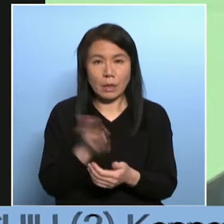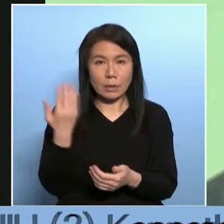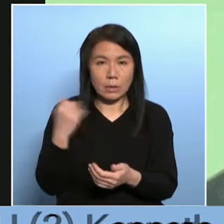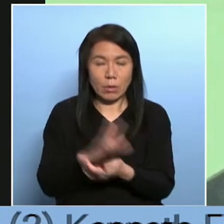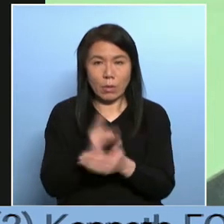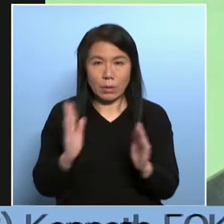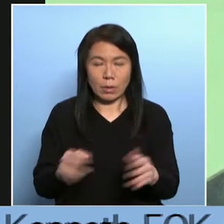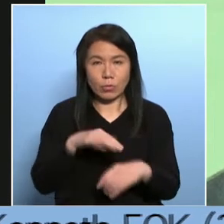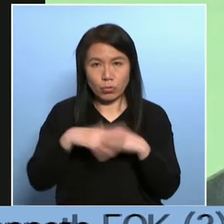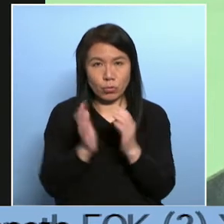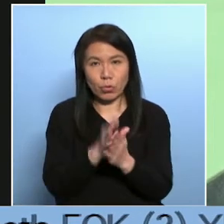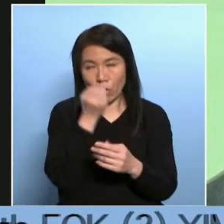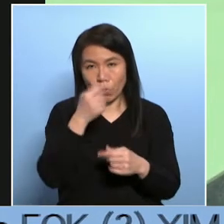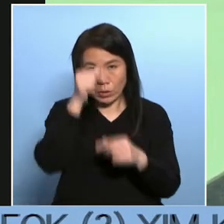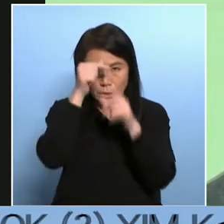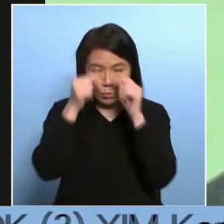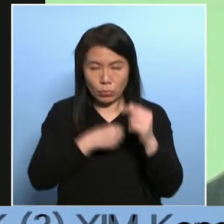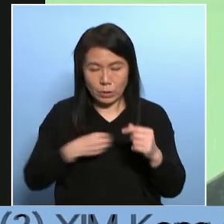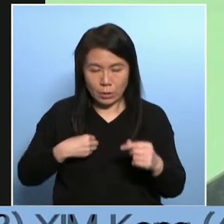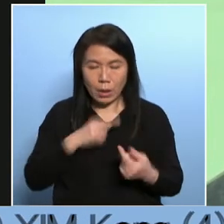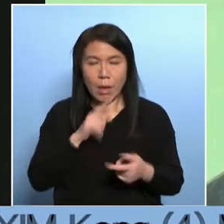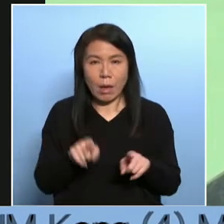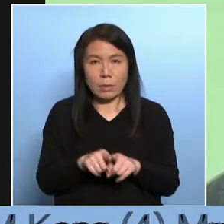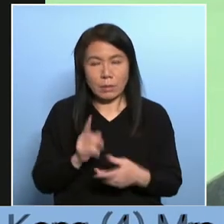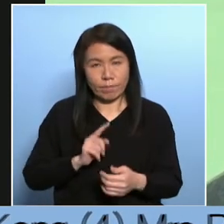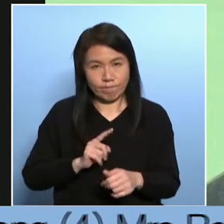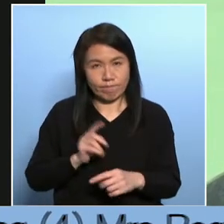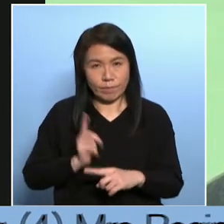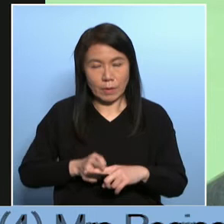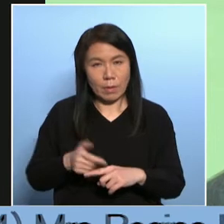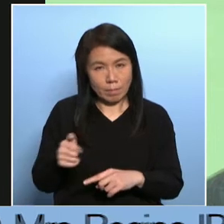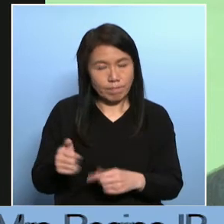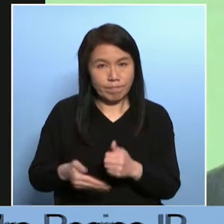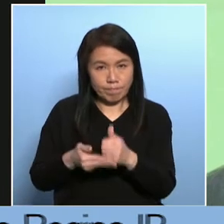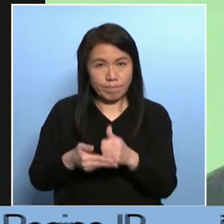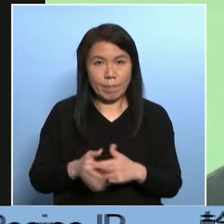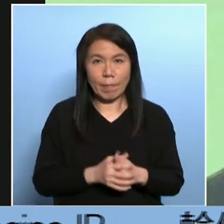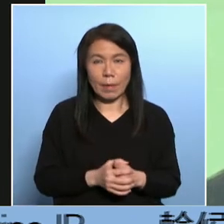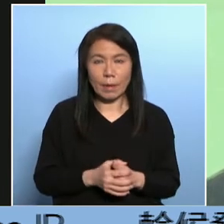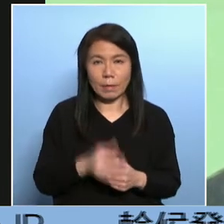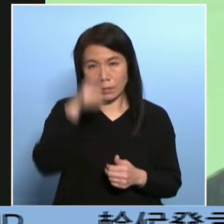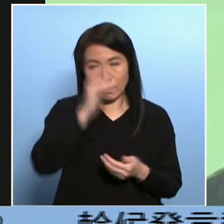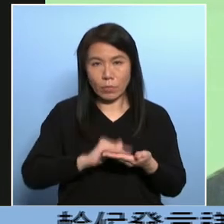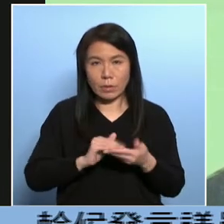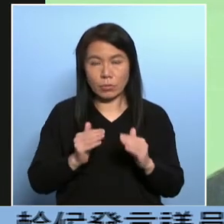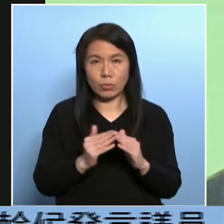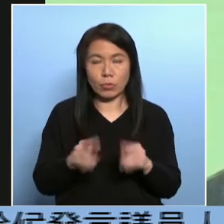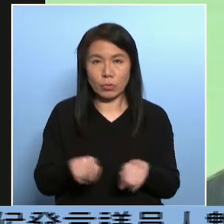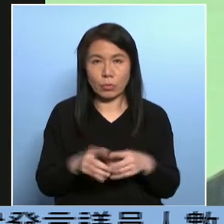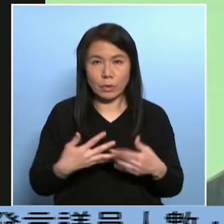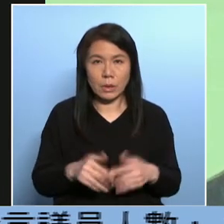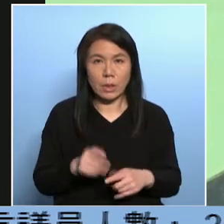to avoid infection. I think the healthcare professionals have been working very hard, and I salute